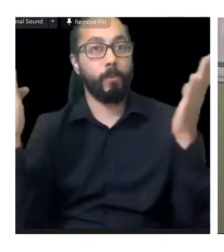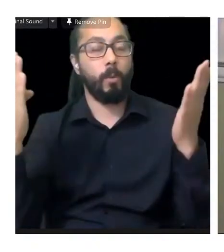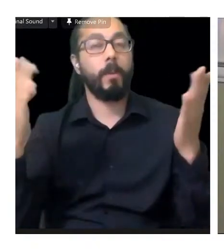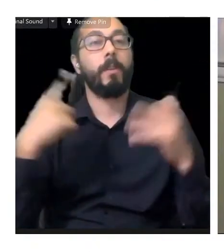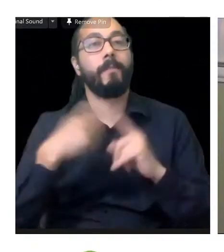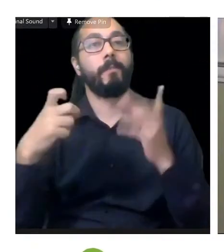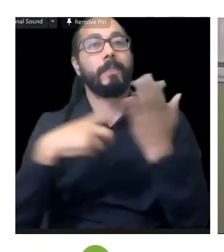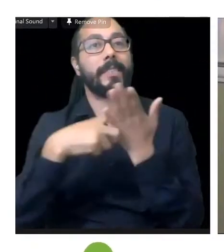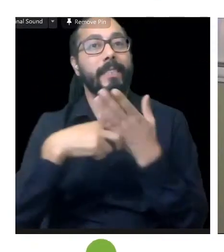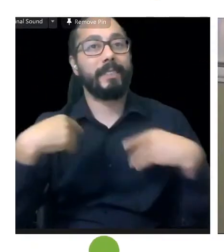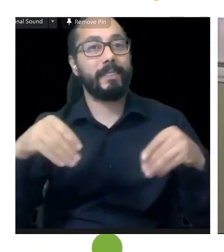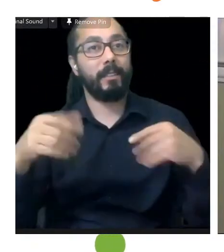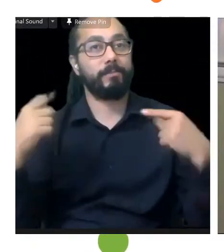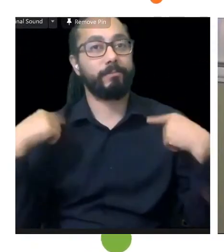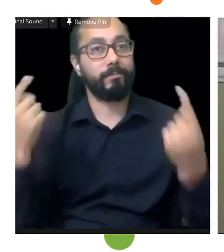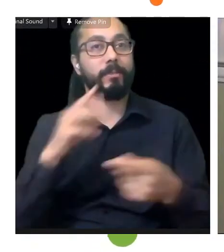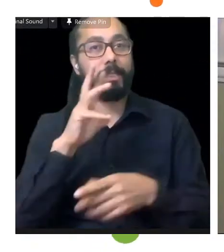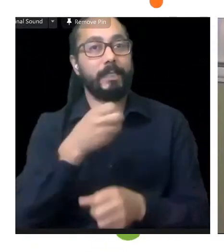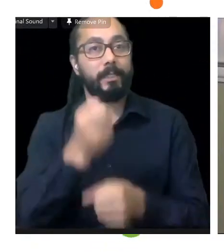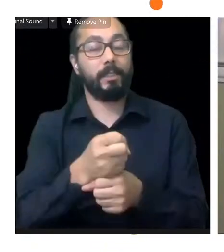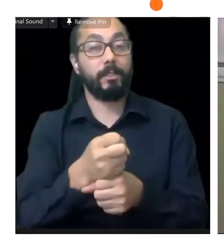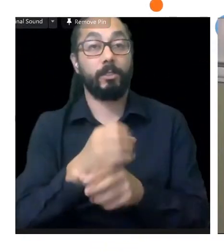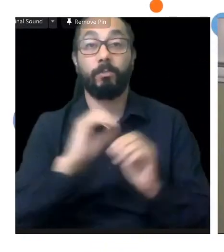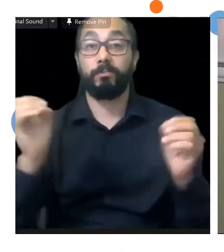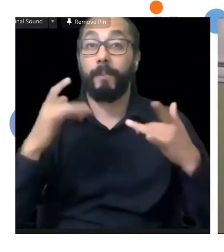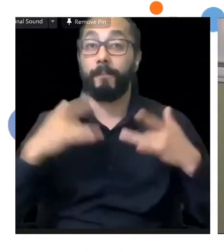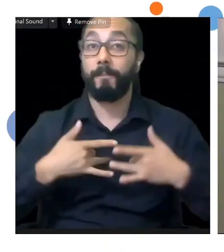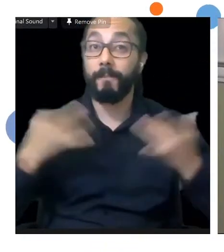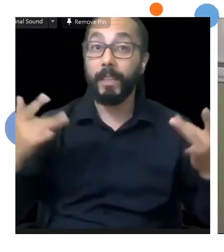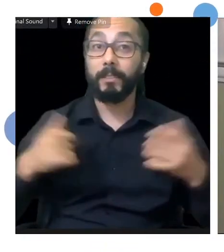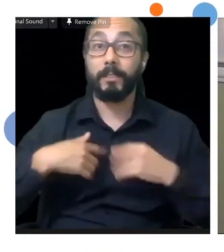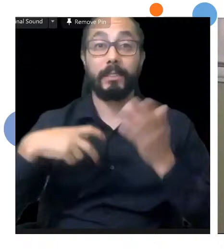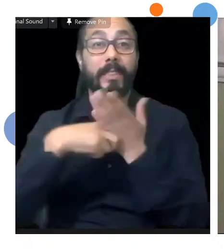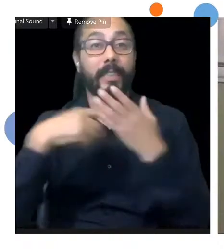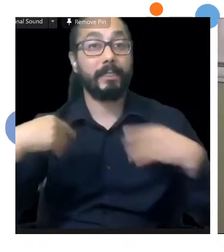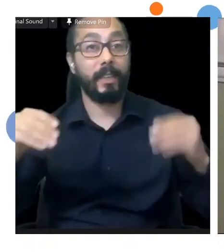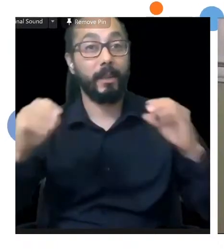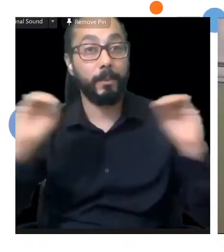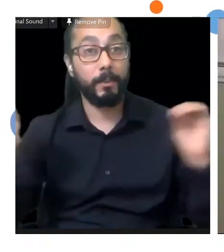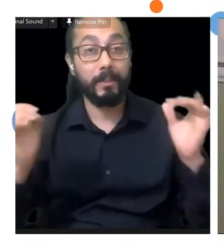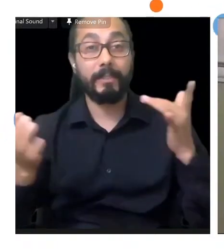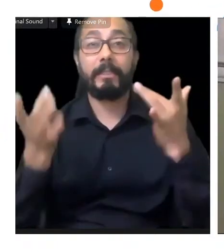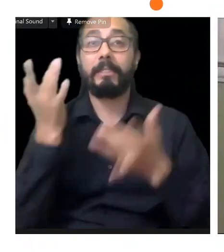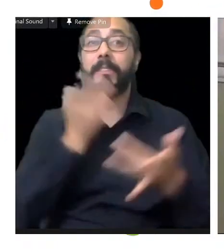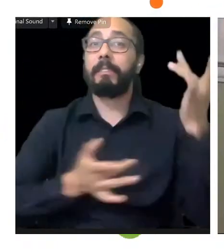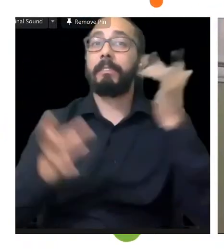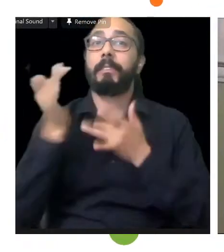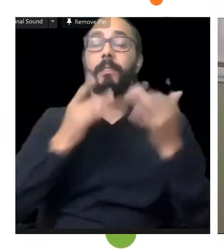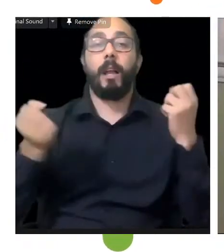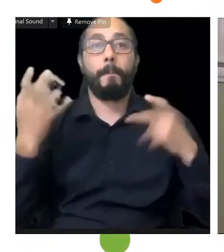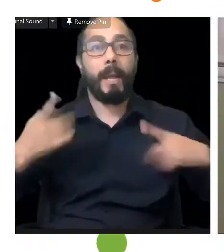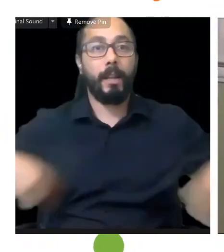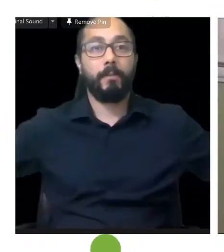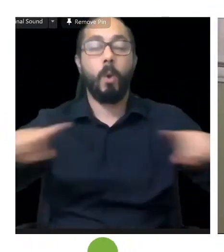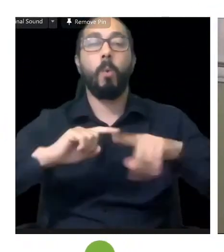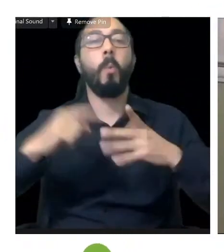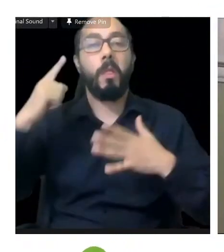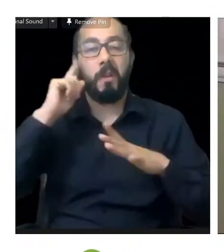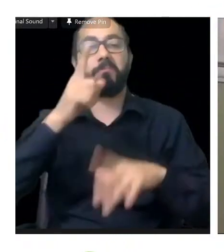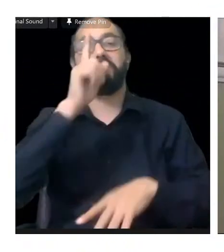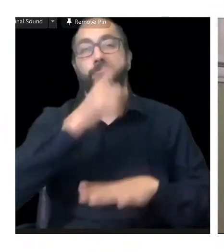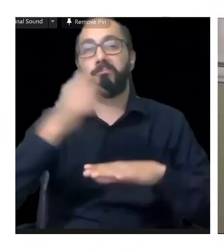6 years. So with no events and no ticket sales, we were in a very bleak situation. Like so many of us, we were expecting in